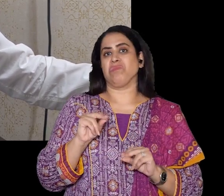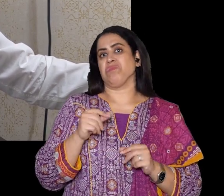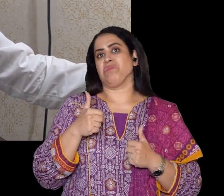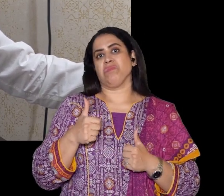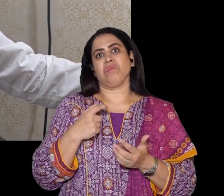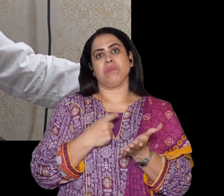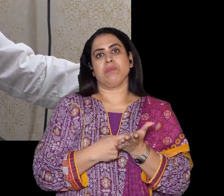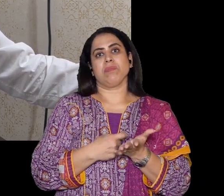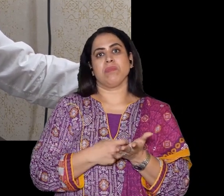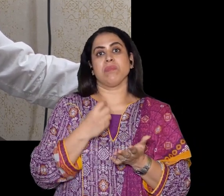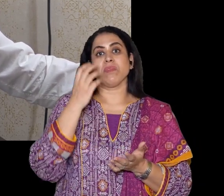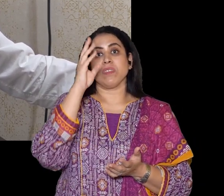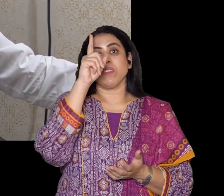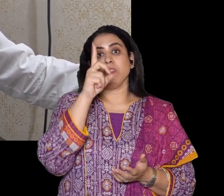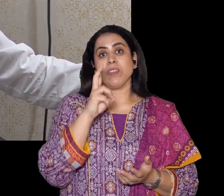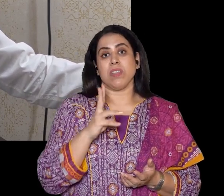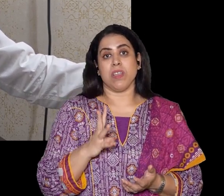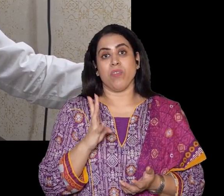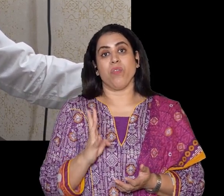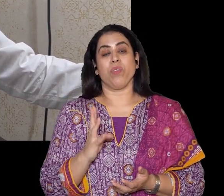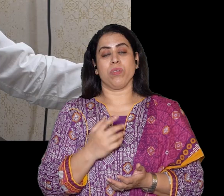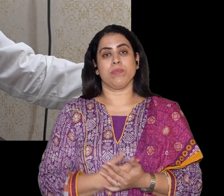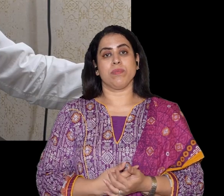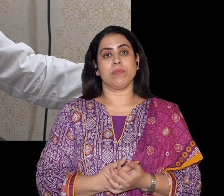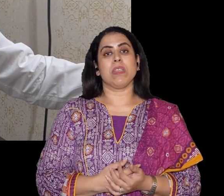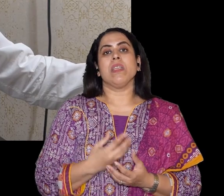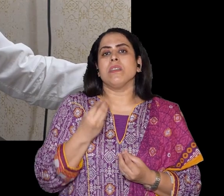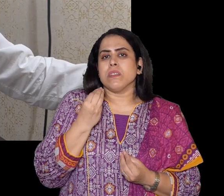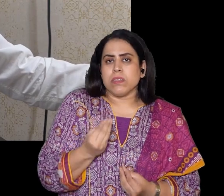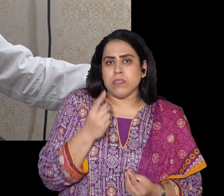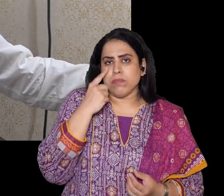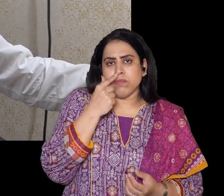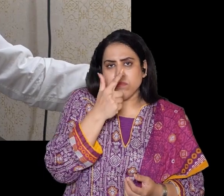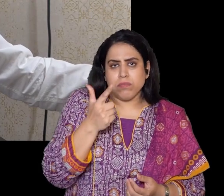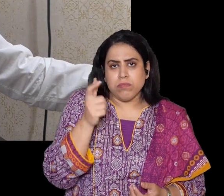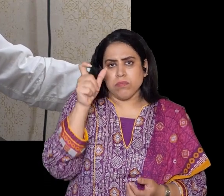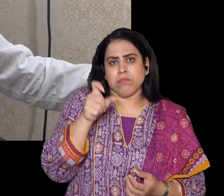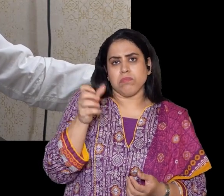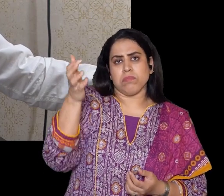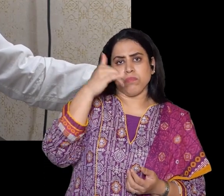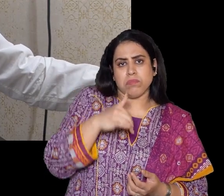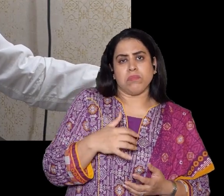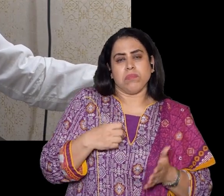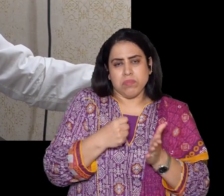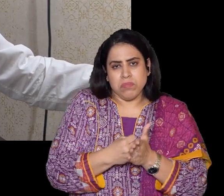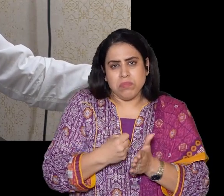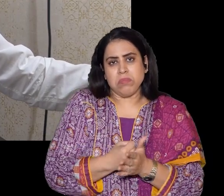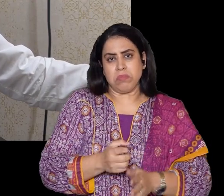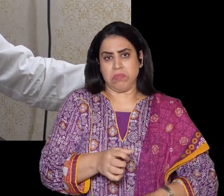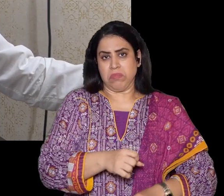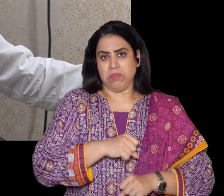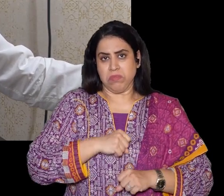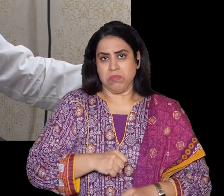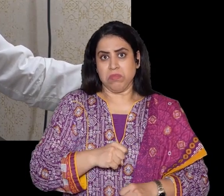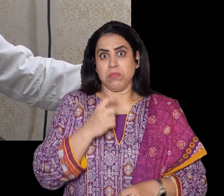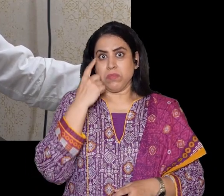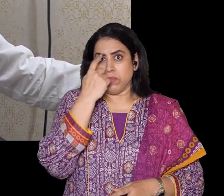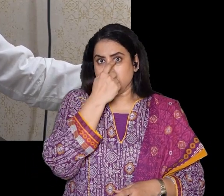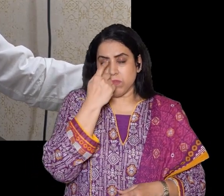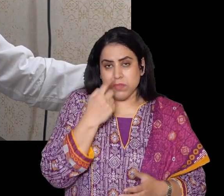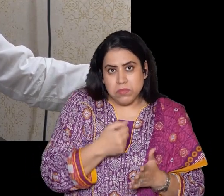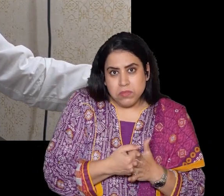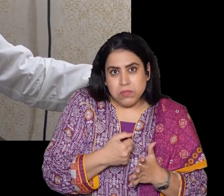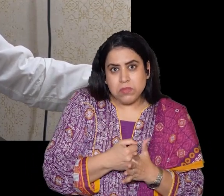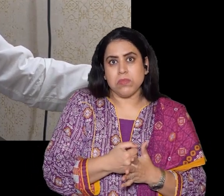results are not very good depending on the stage of their disease. And in some patients, you just try to control their level